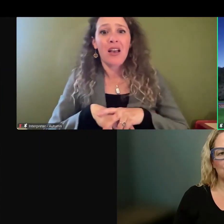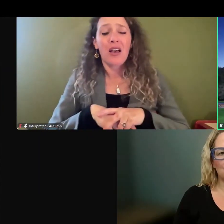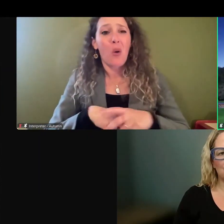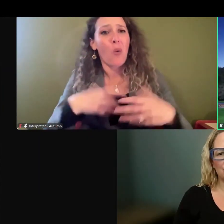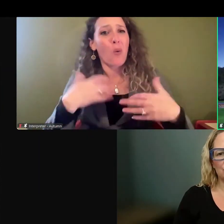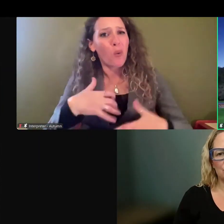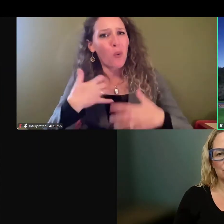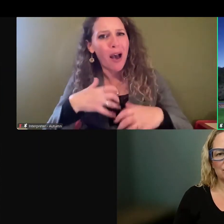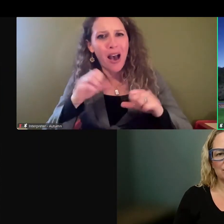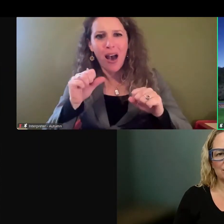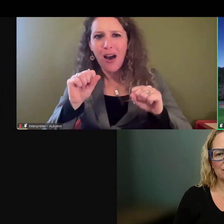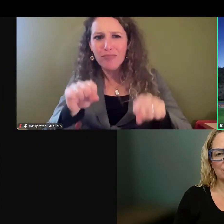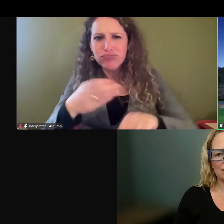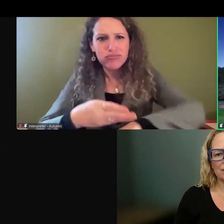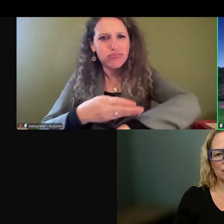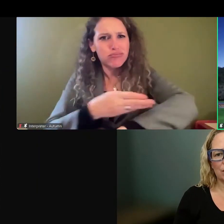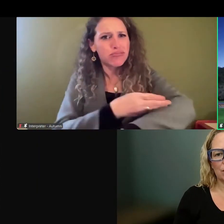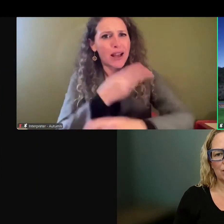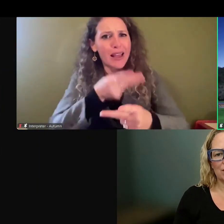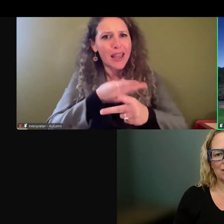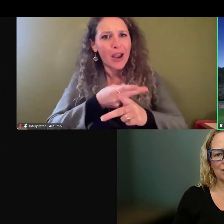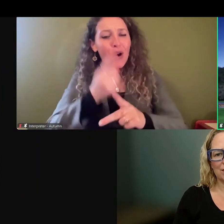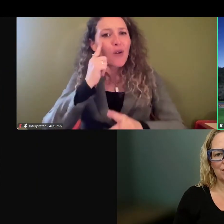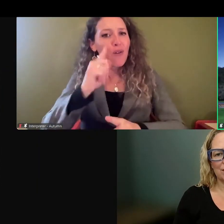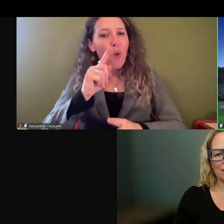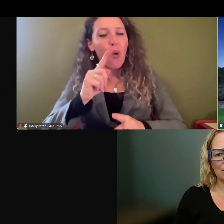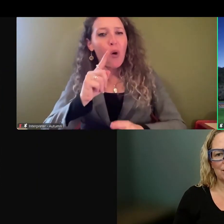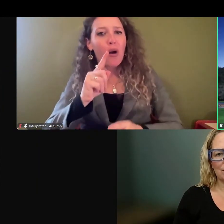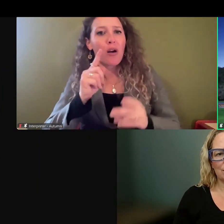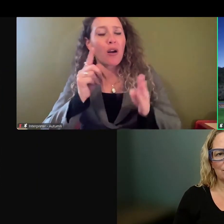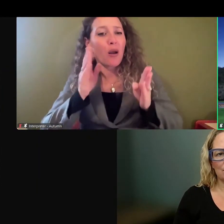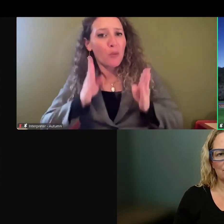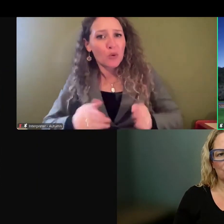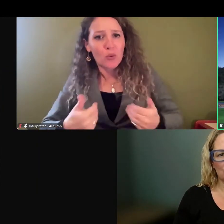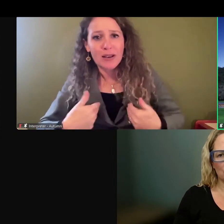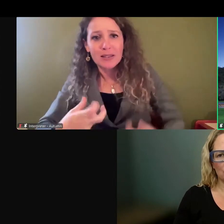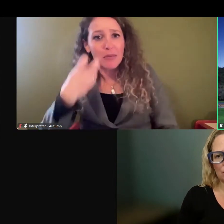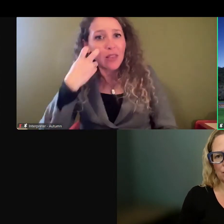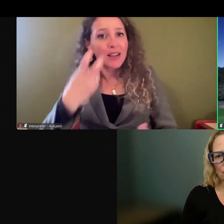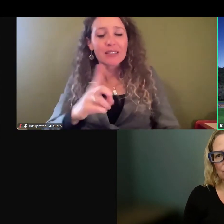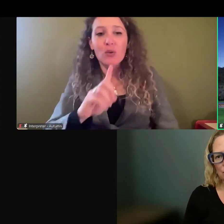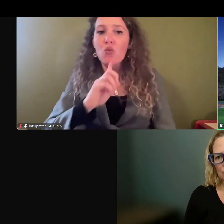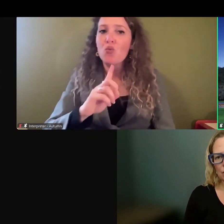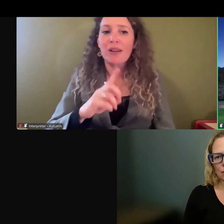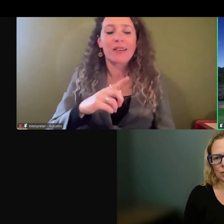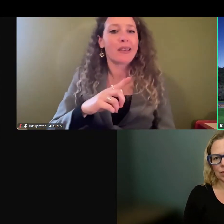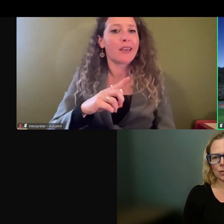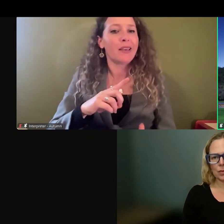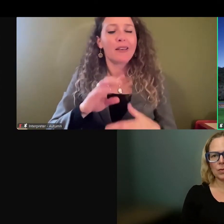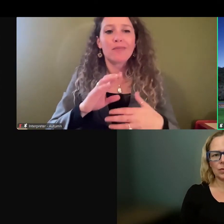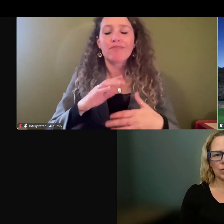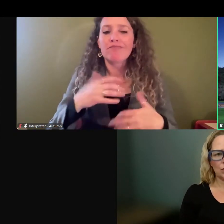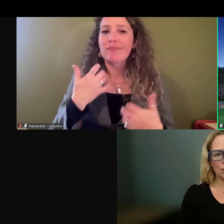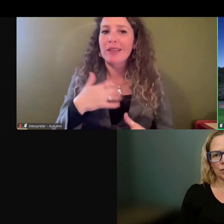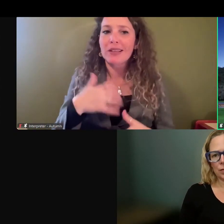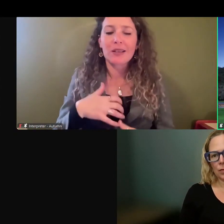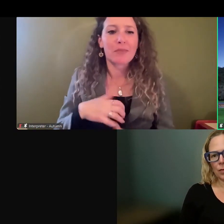for improving care for people with blindness. And I just think it's so admirable